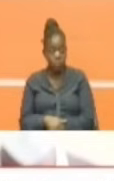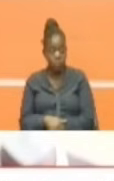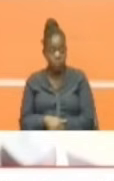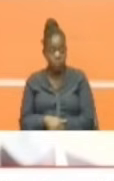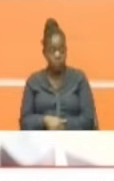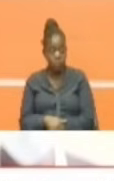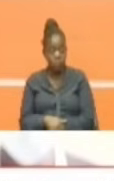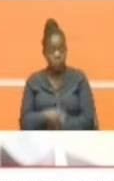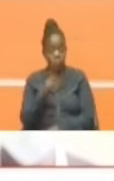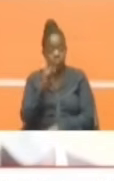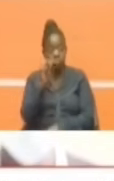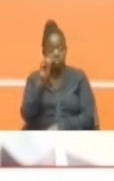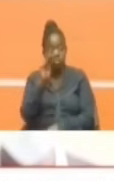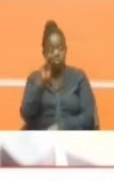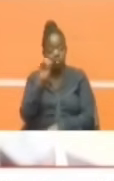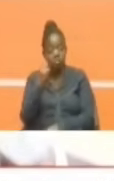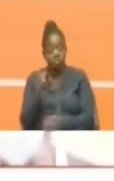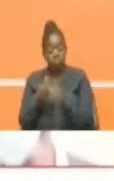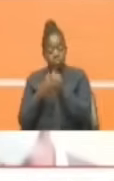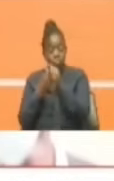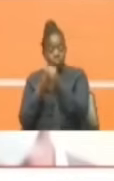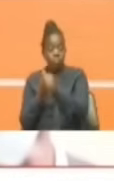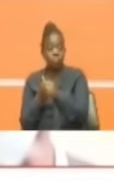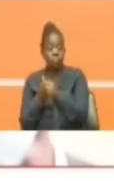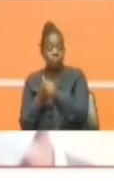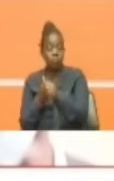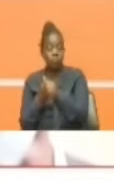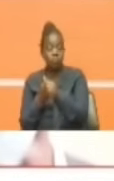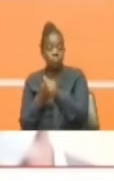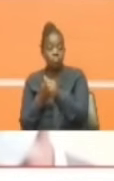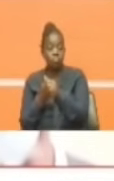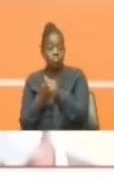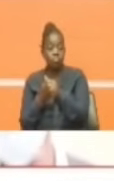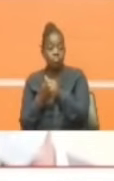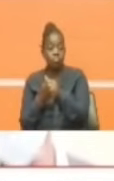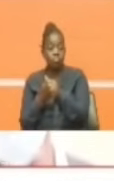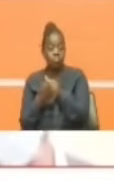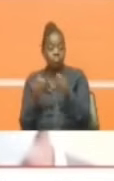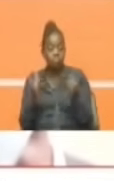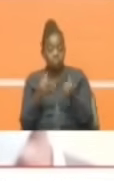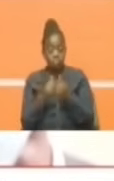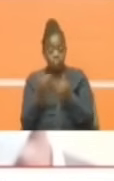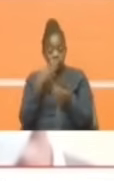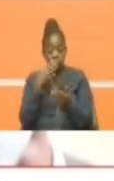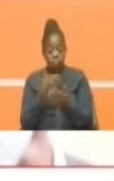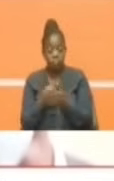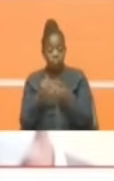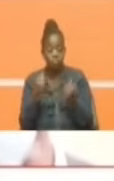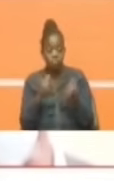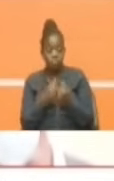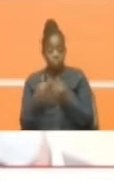The Chitebe leaders have fought a good fight.